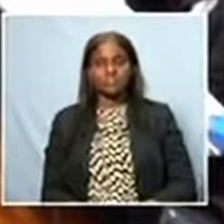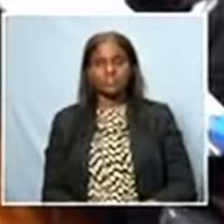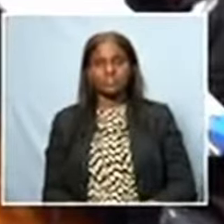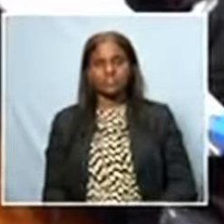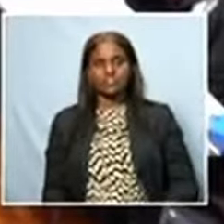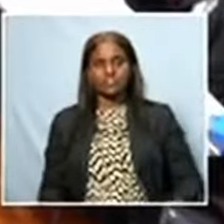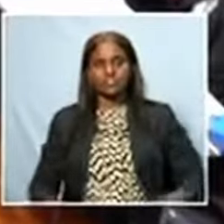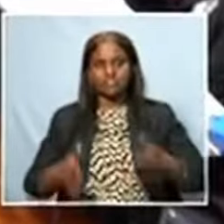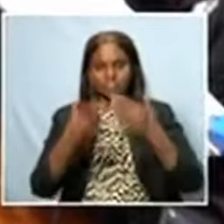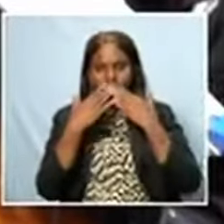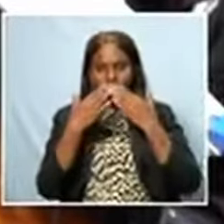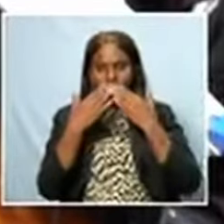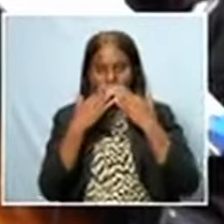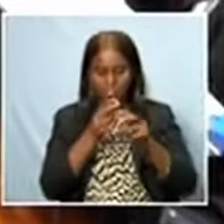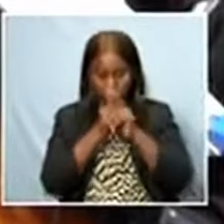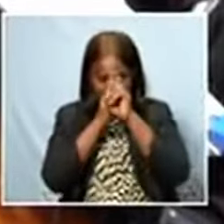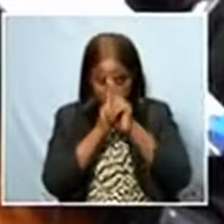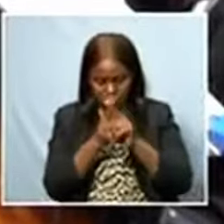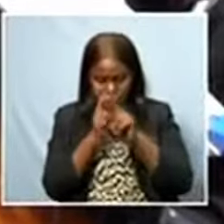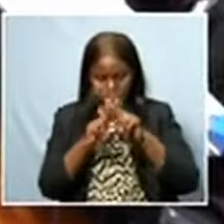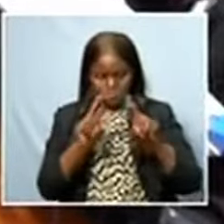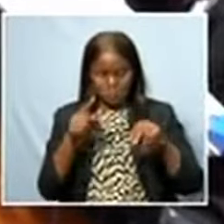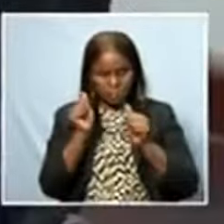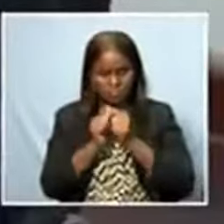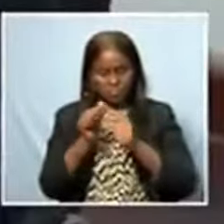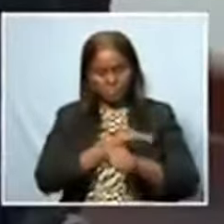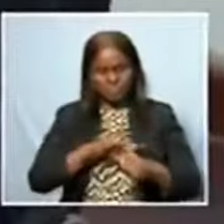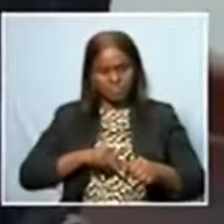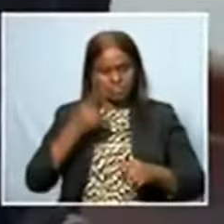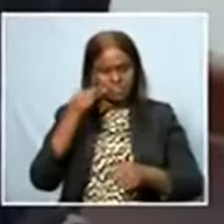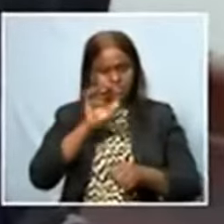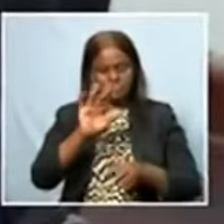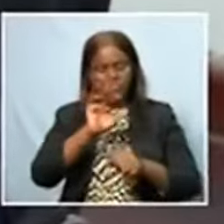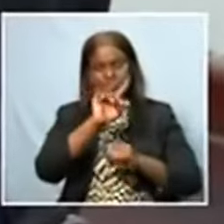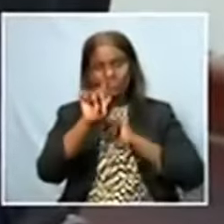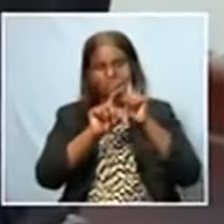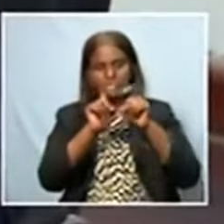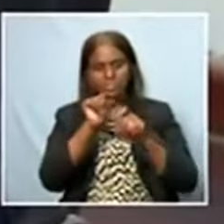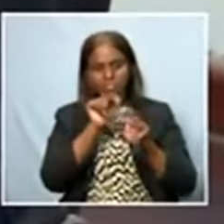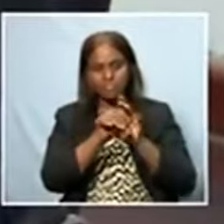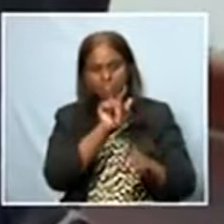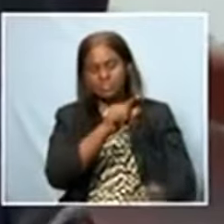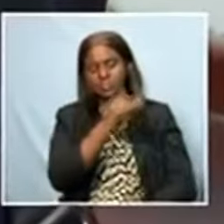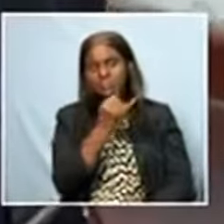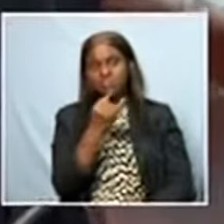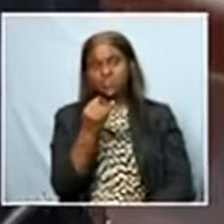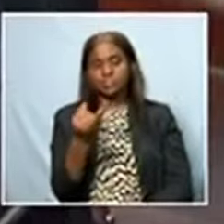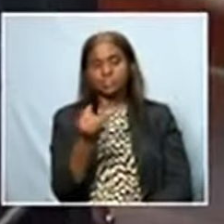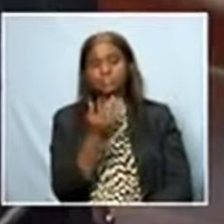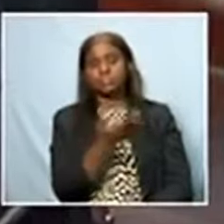Thank you, Honorable Chair, and the Honorable Members for the questions. On the issue of the